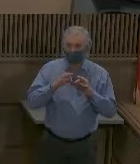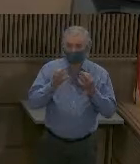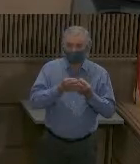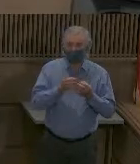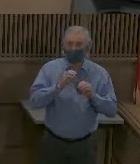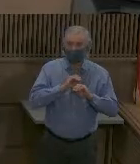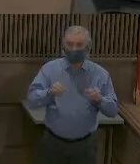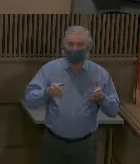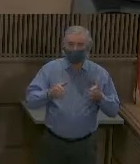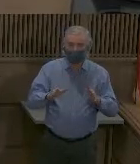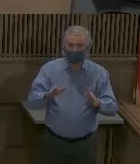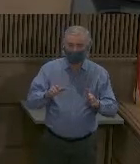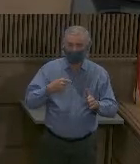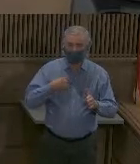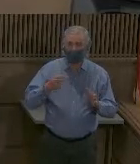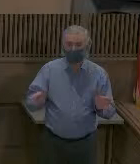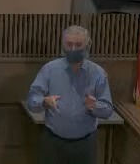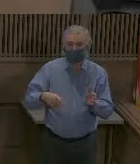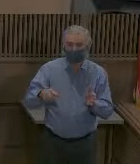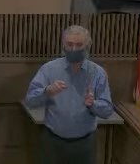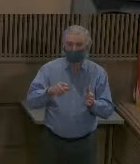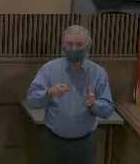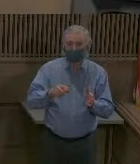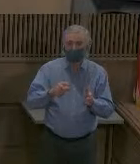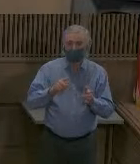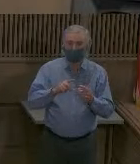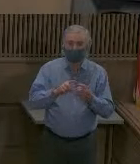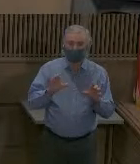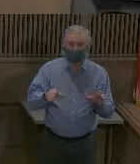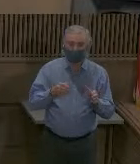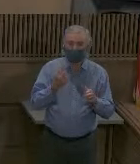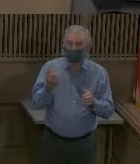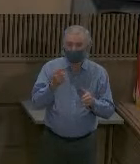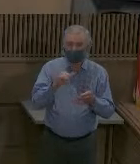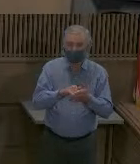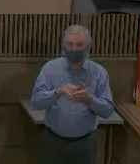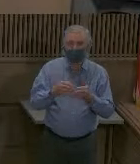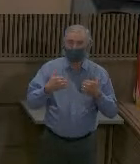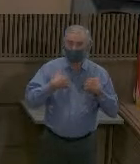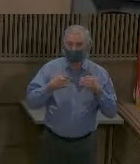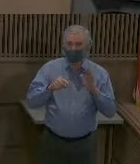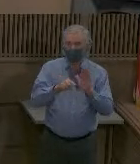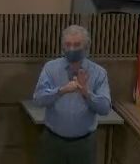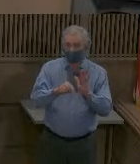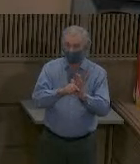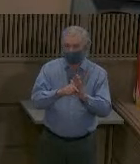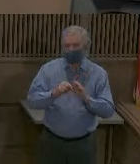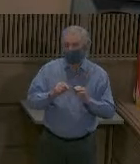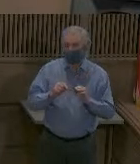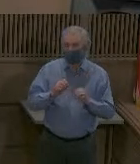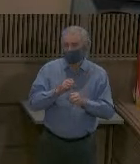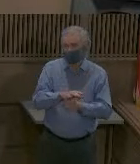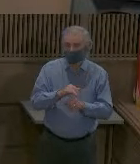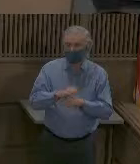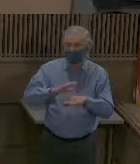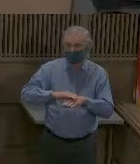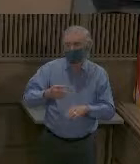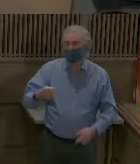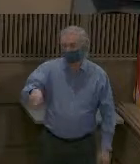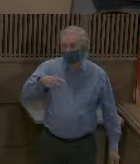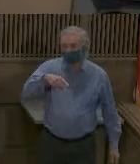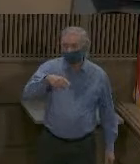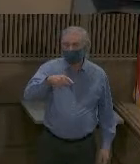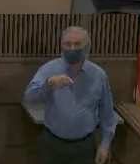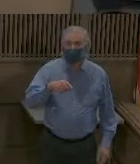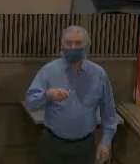no way I would encourage them to do something I thought had a hint of a risk to them. So that's the best endorsement I can give you